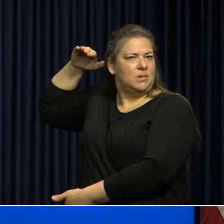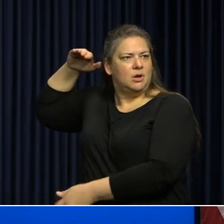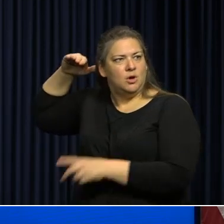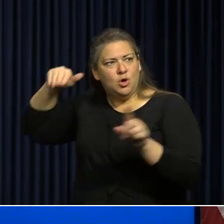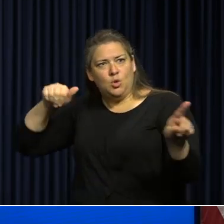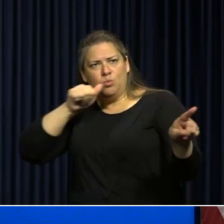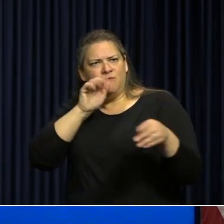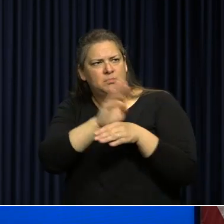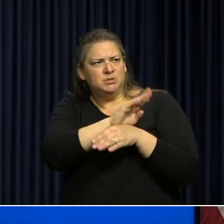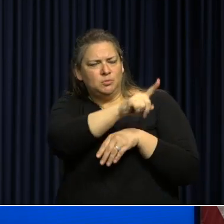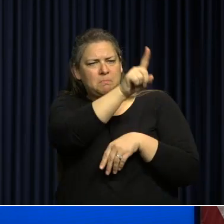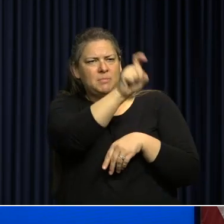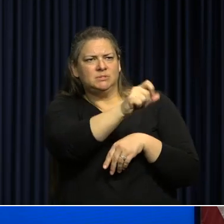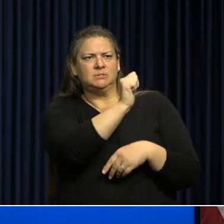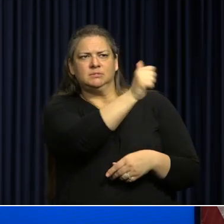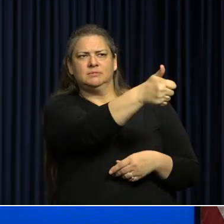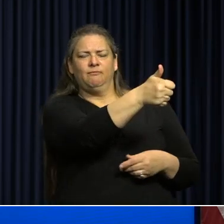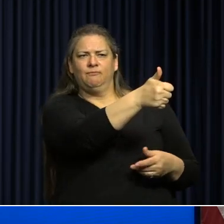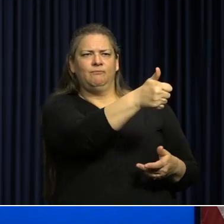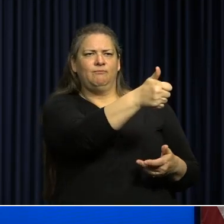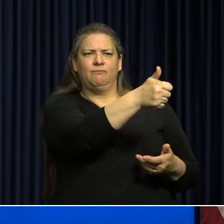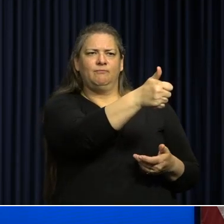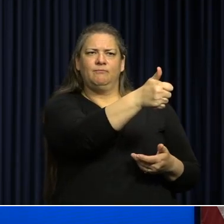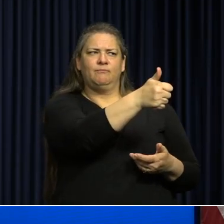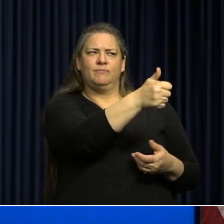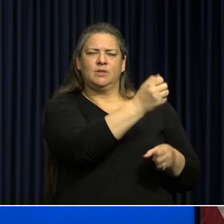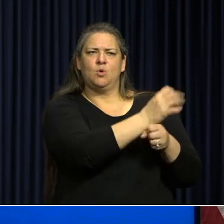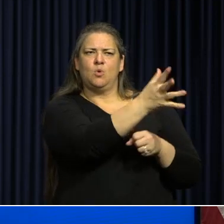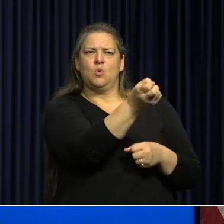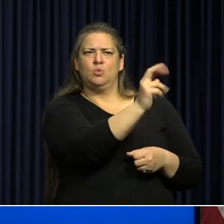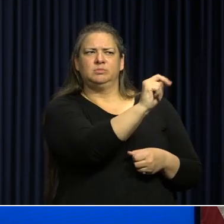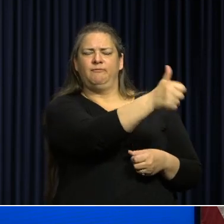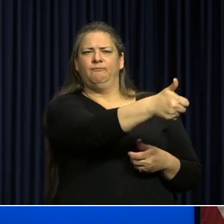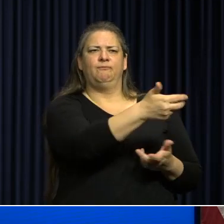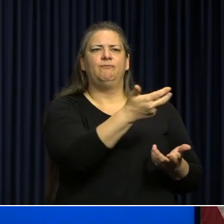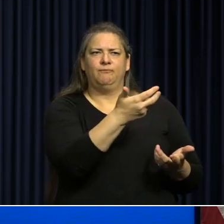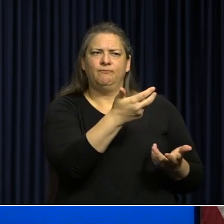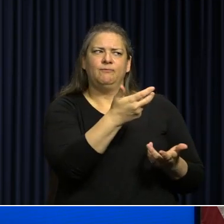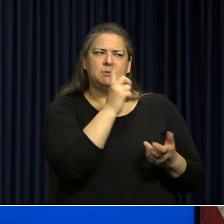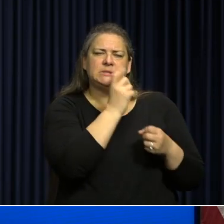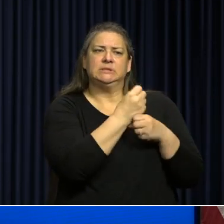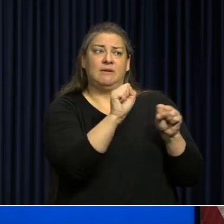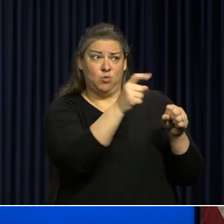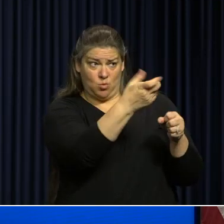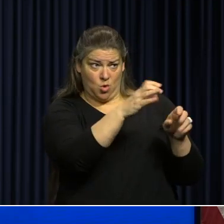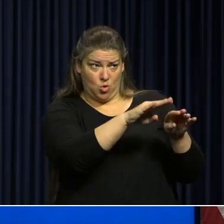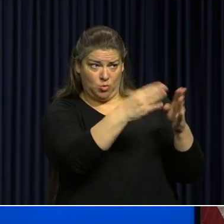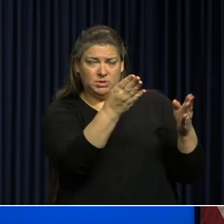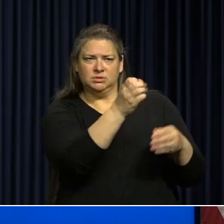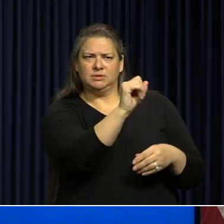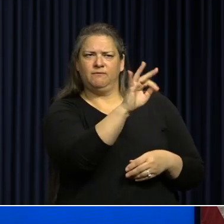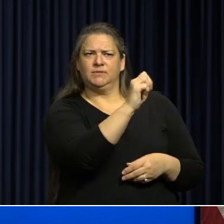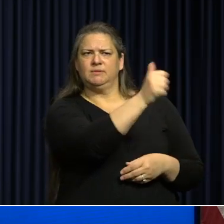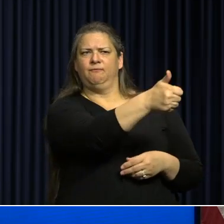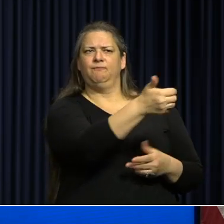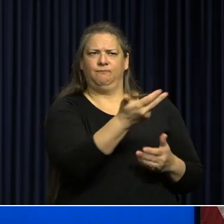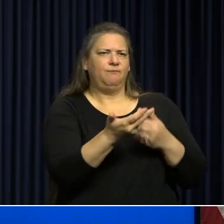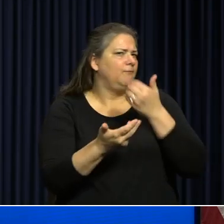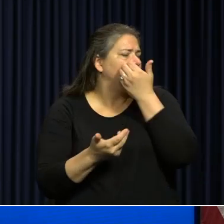is going to have to be able to secure the resources, the things they need to safely reopen too. And while that's